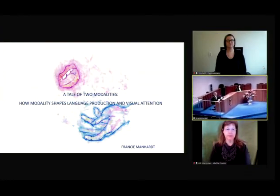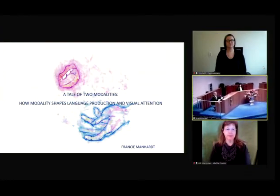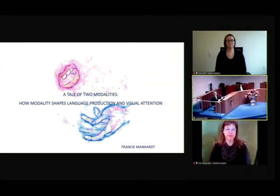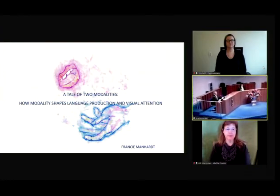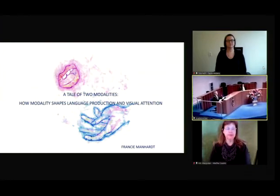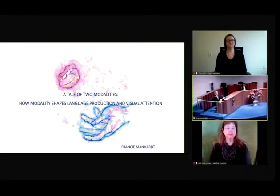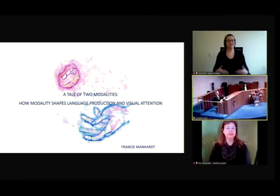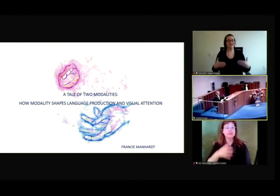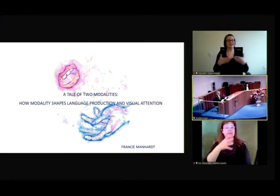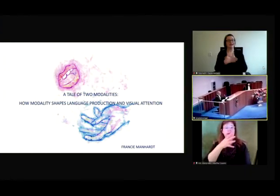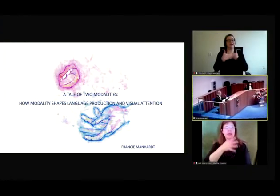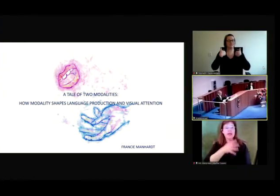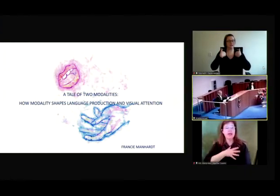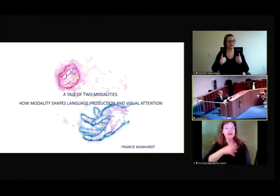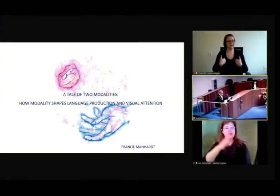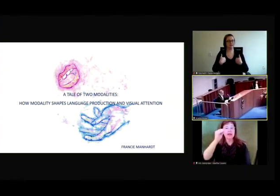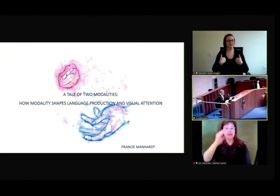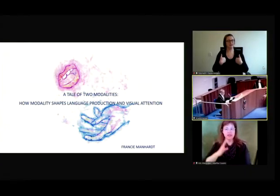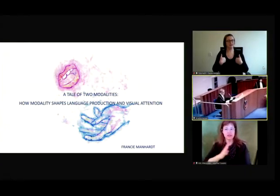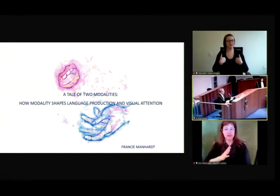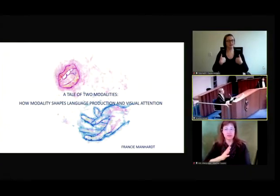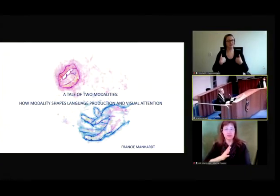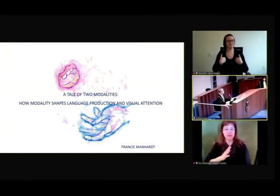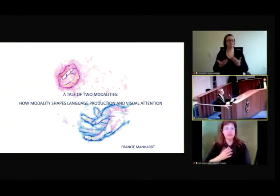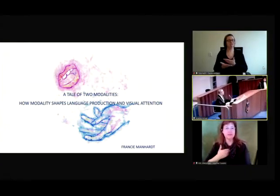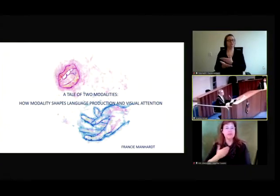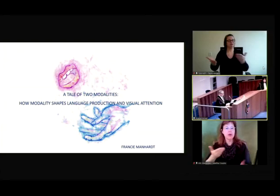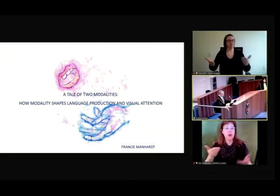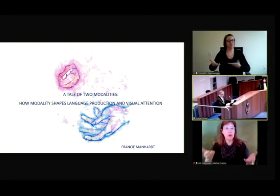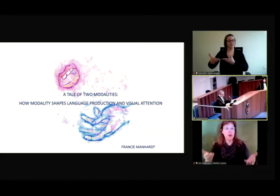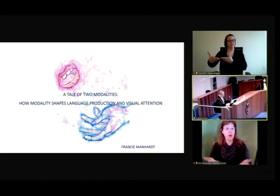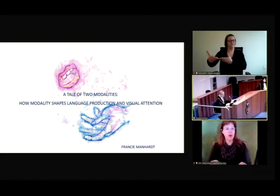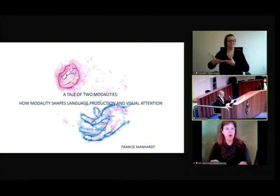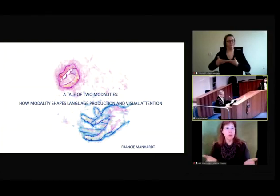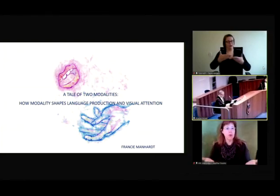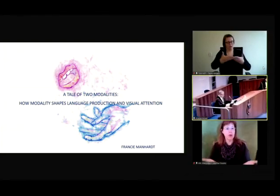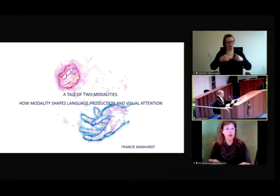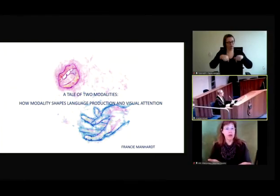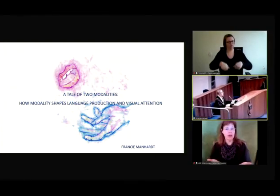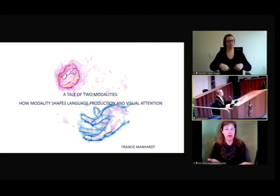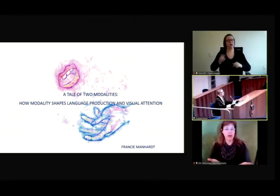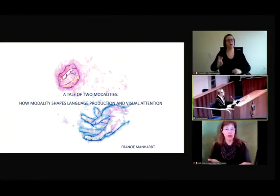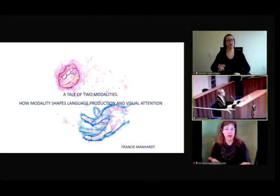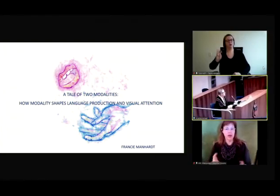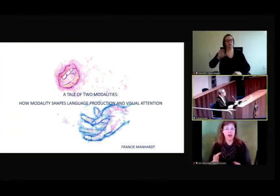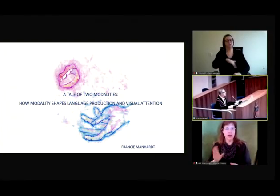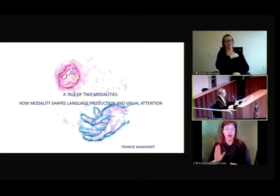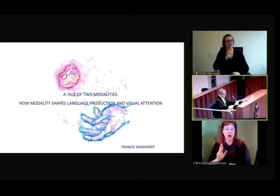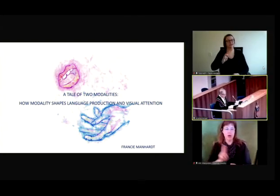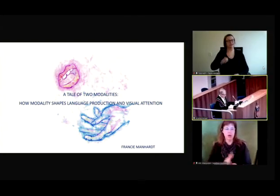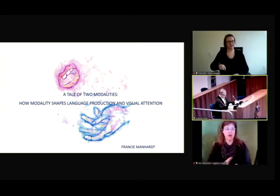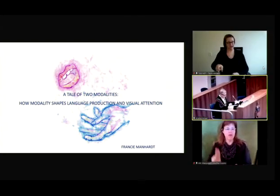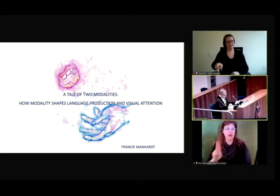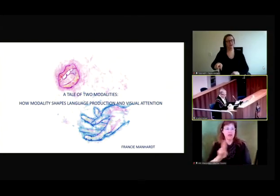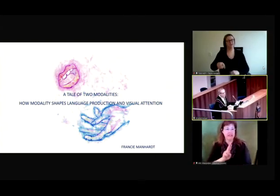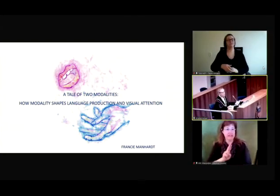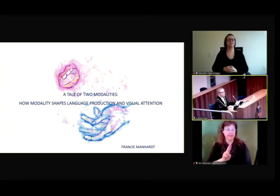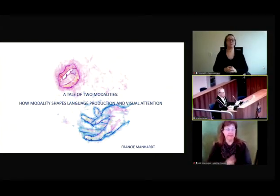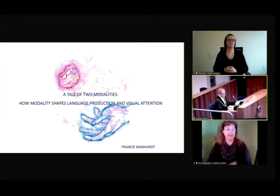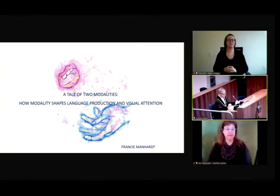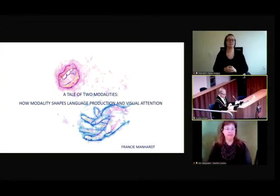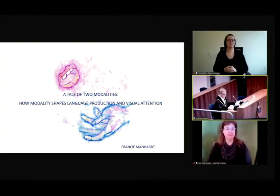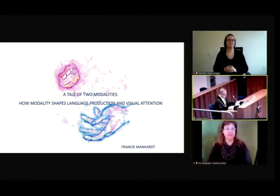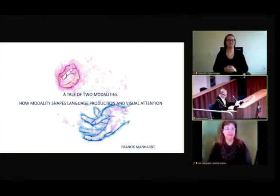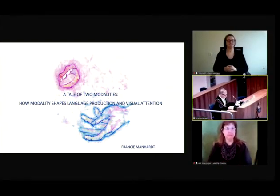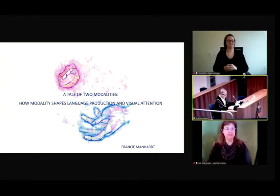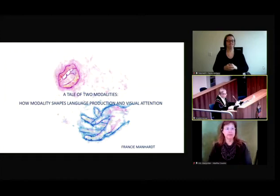Ladies and gentlemen, I welcome you here at Radboud University Nijmegen, either